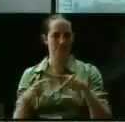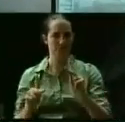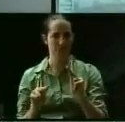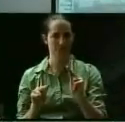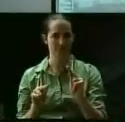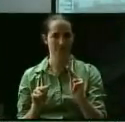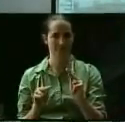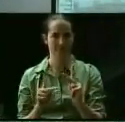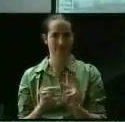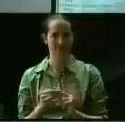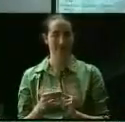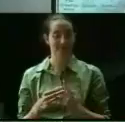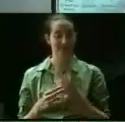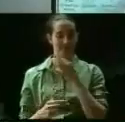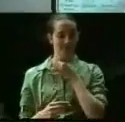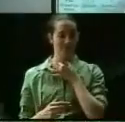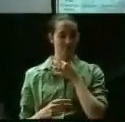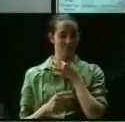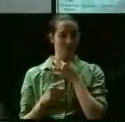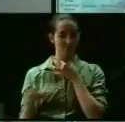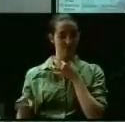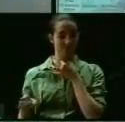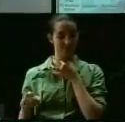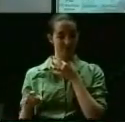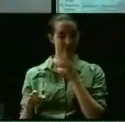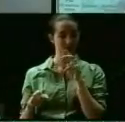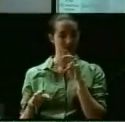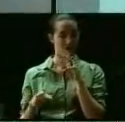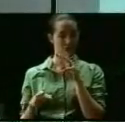The question is, did Mr. Wietrich know about this?